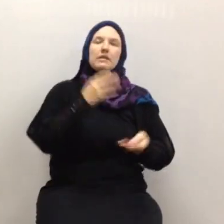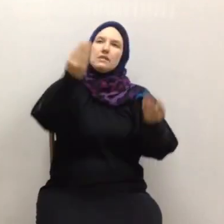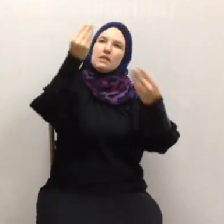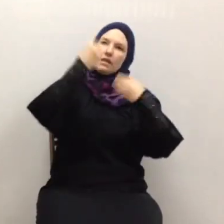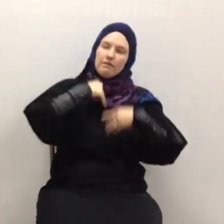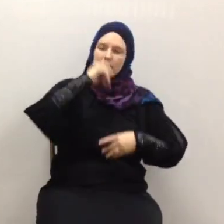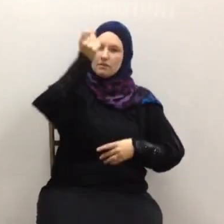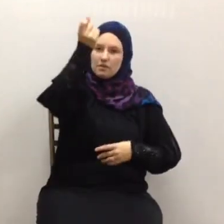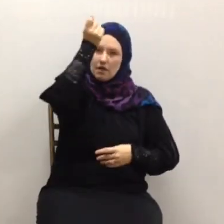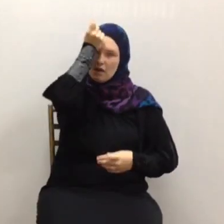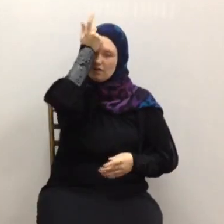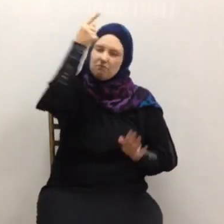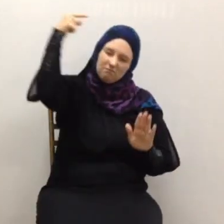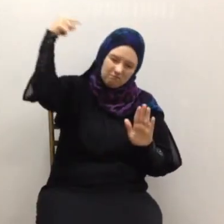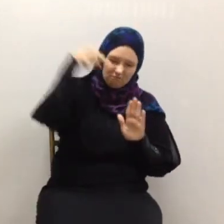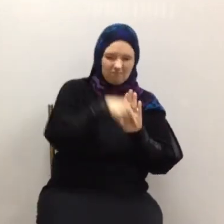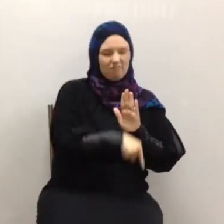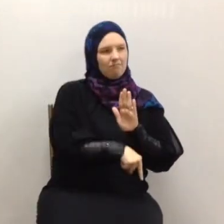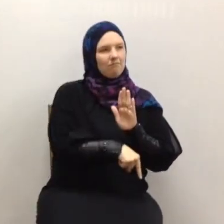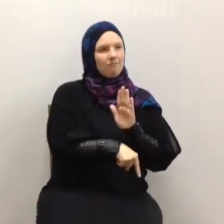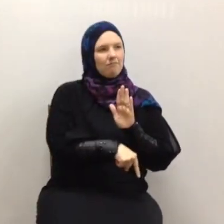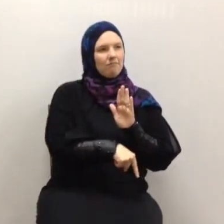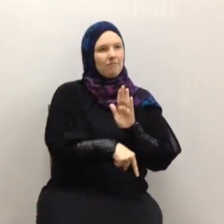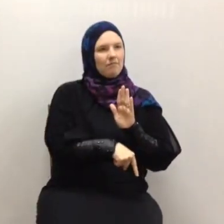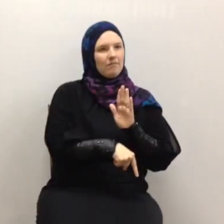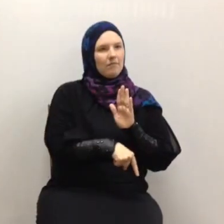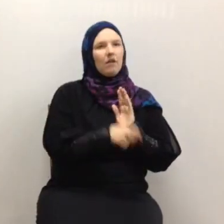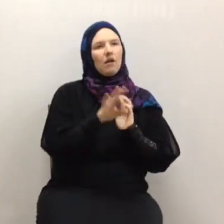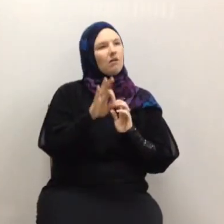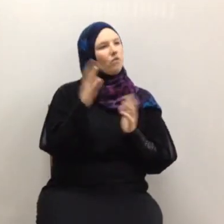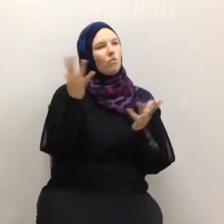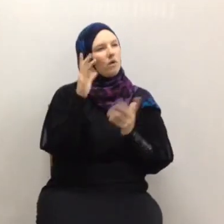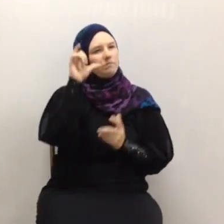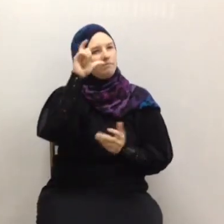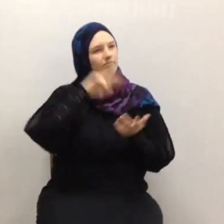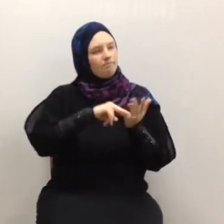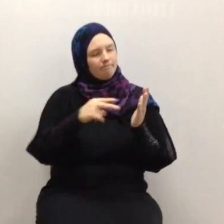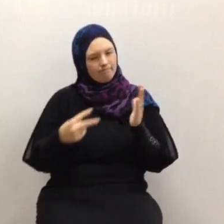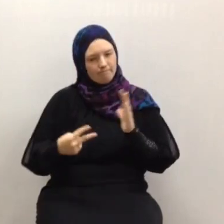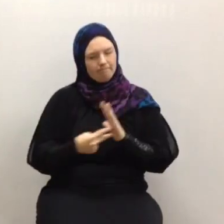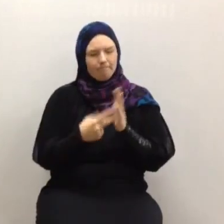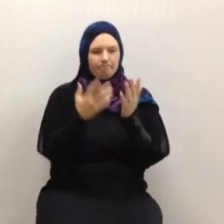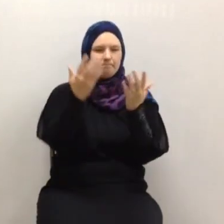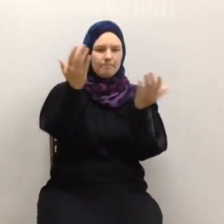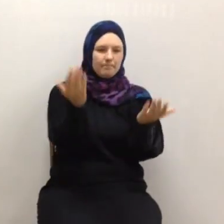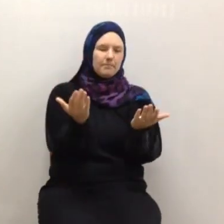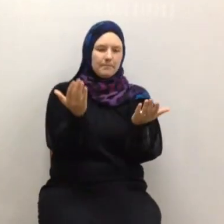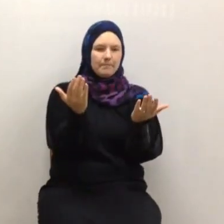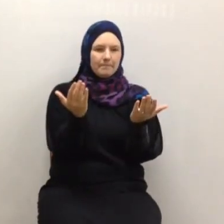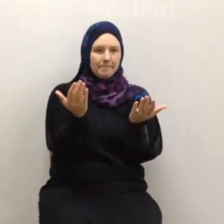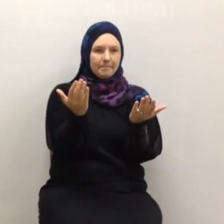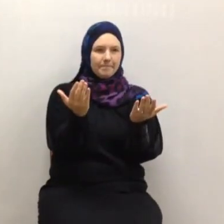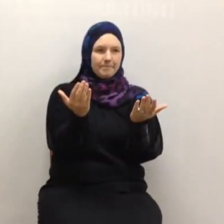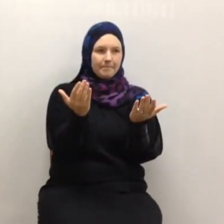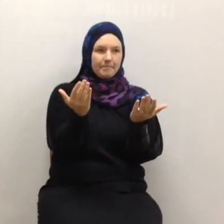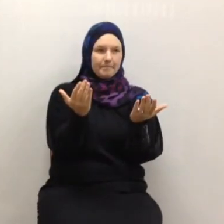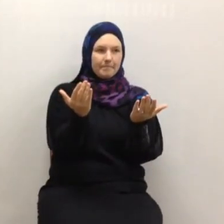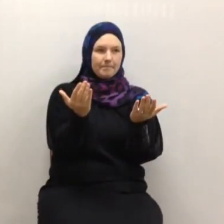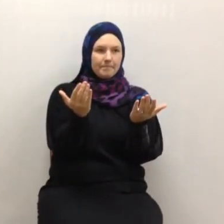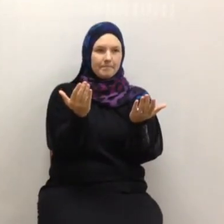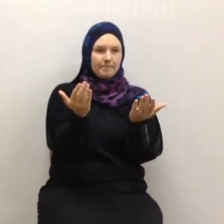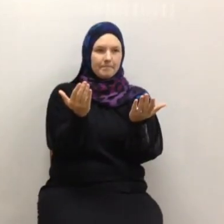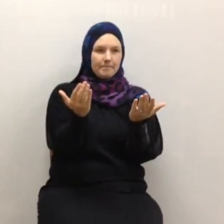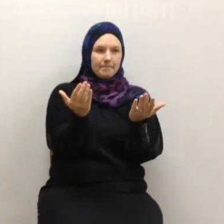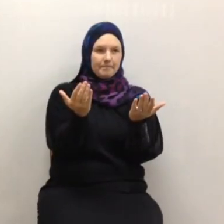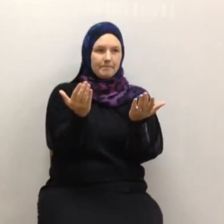Allahumma faqihna fi deen wa allimna ta'wil. Allahumma faqihna fi deen wa allimna ta'wil. Allahumma ahdina